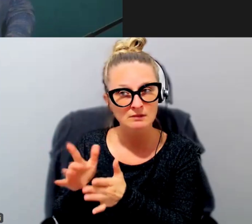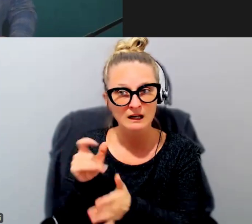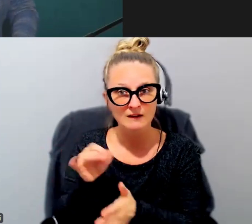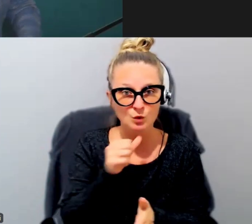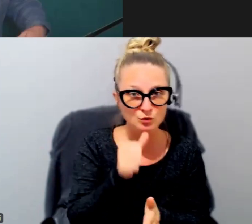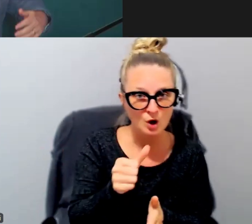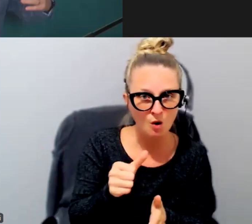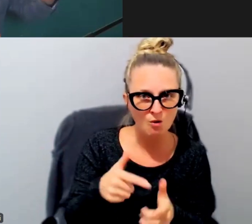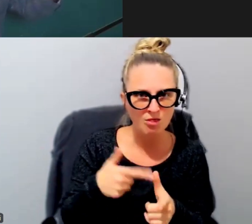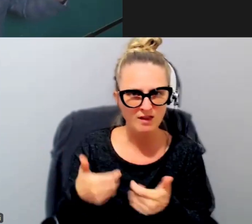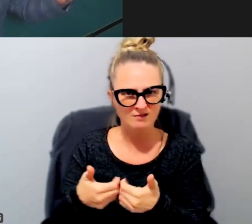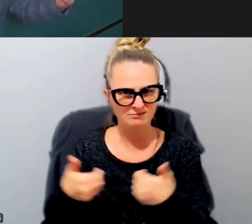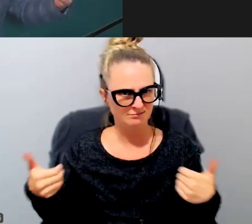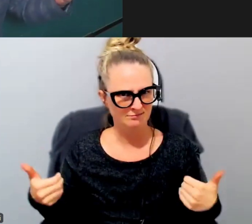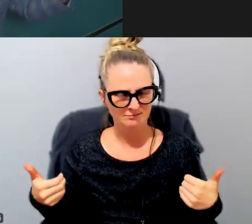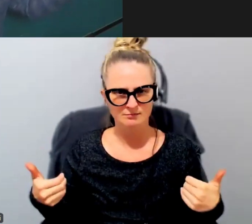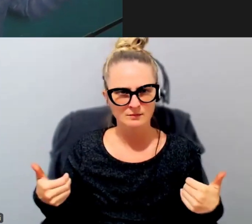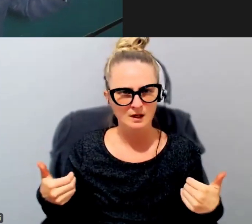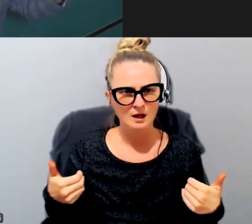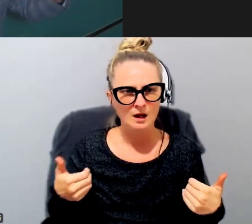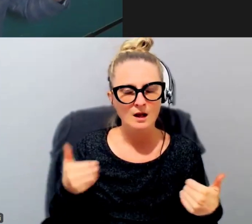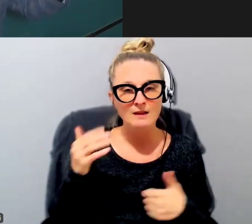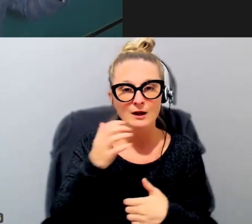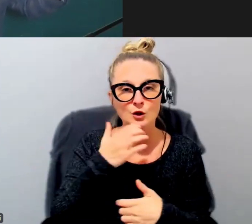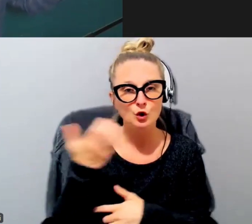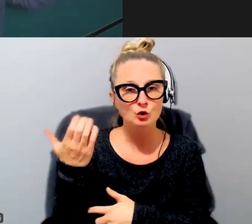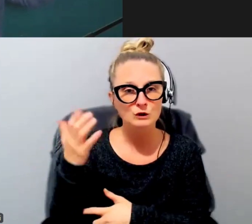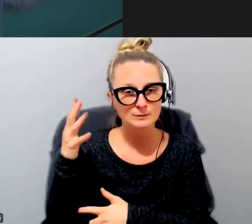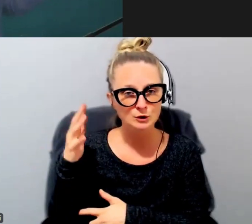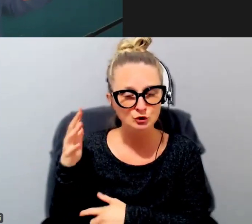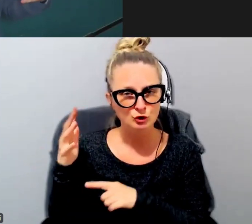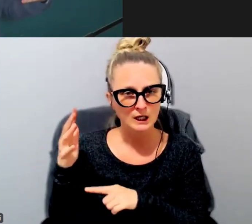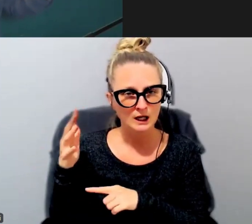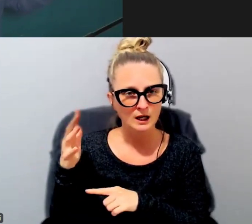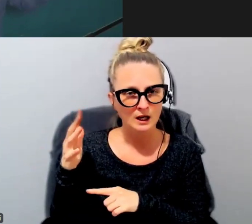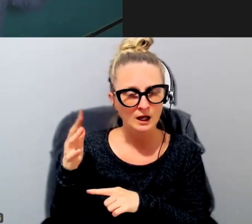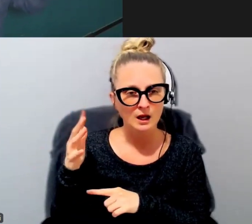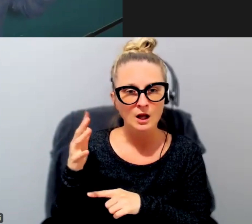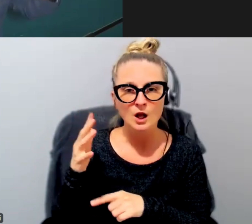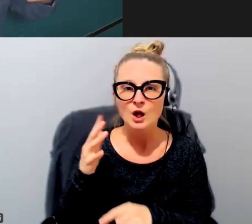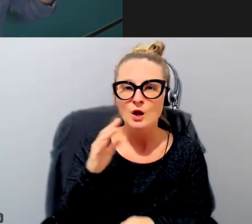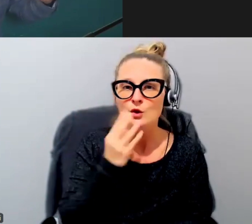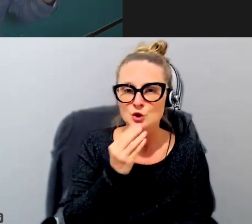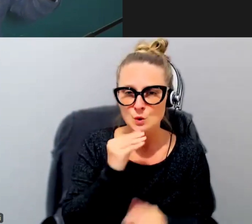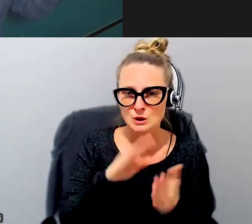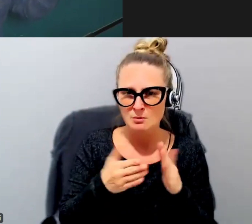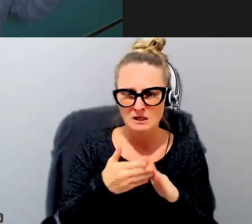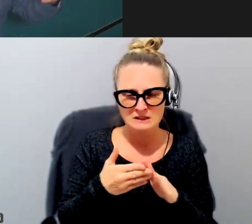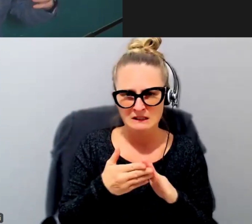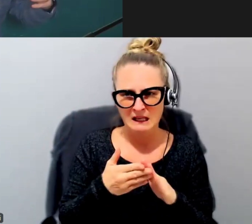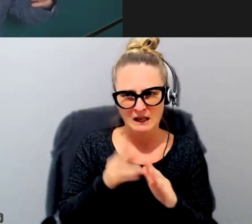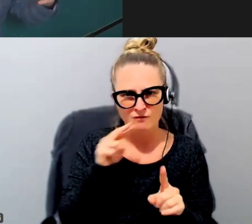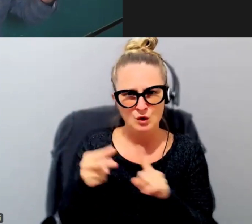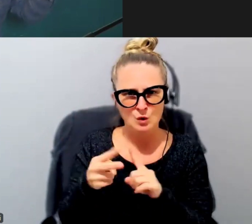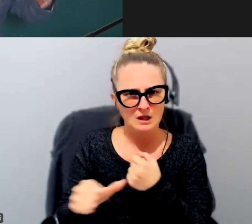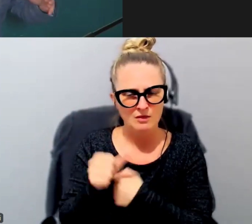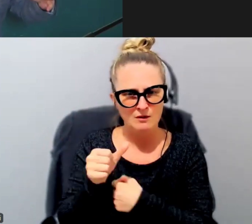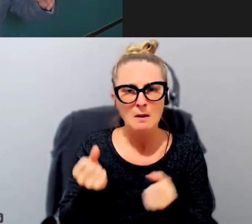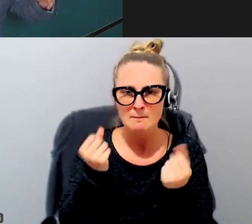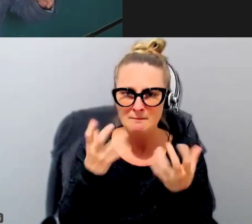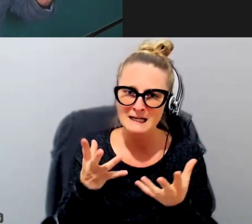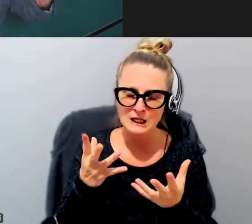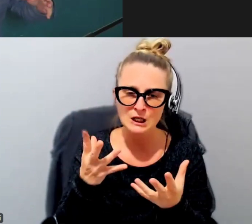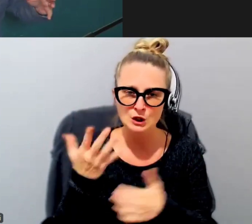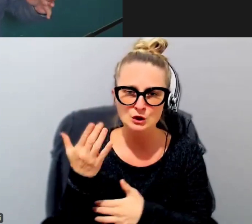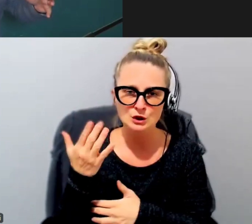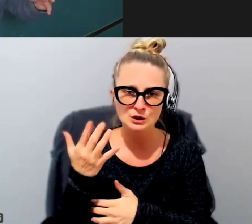there was, or like the Christmas tree, which the Jewish community saw as this incredible threat, even though many Jews put up Christmas trees